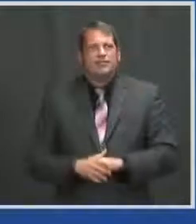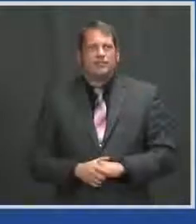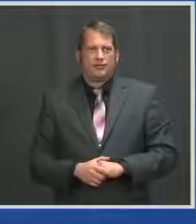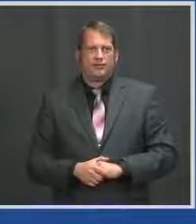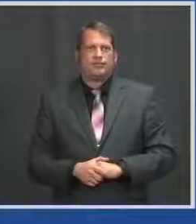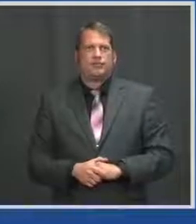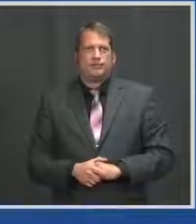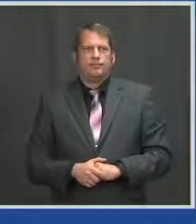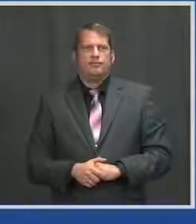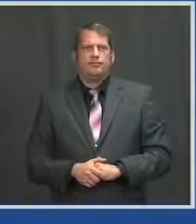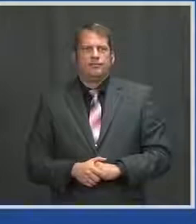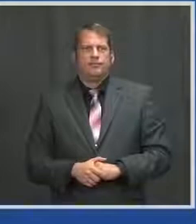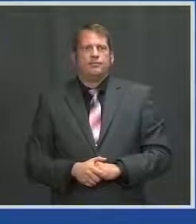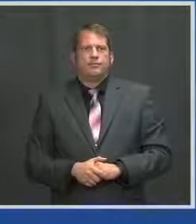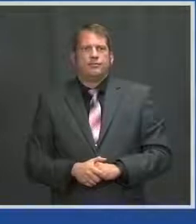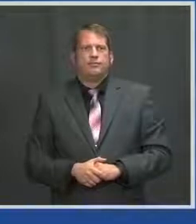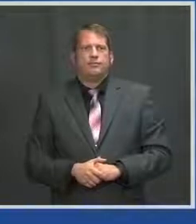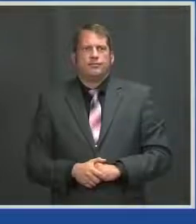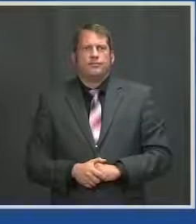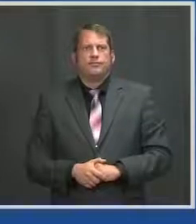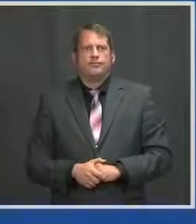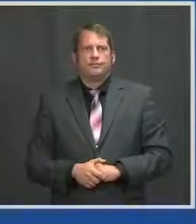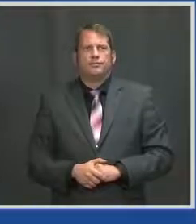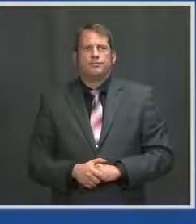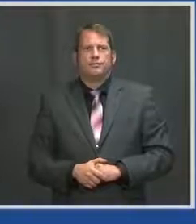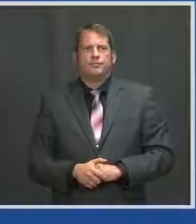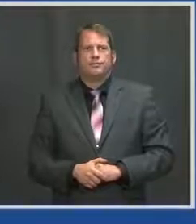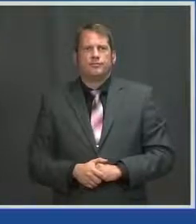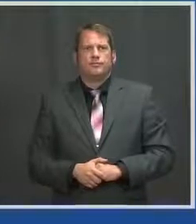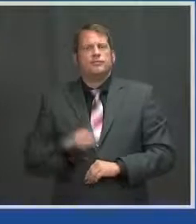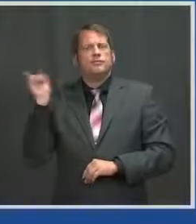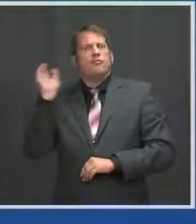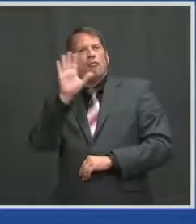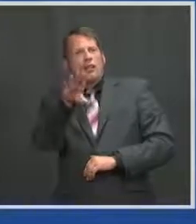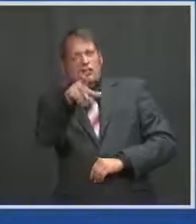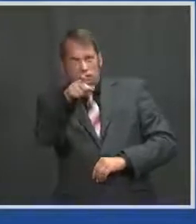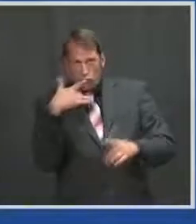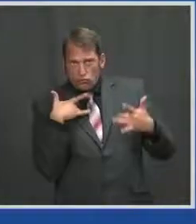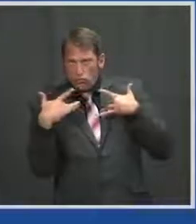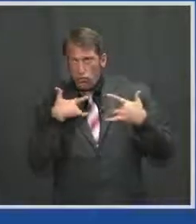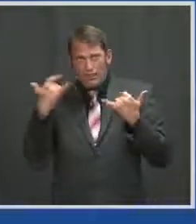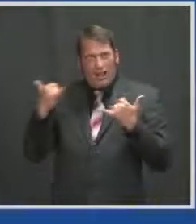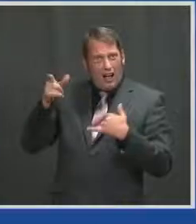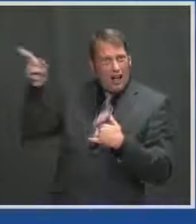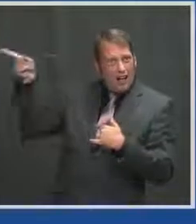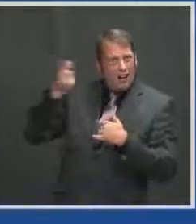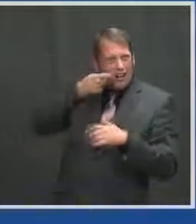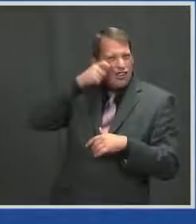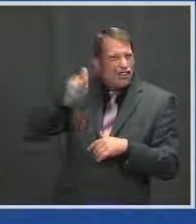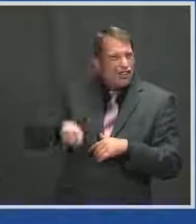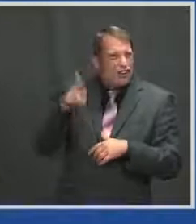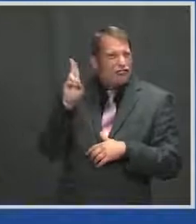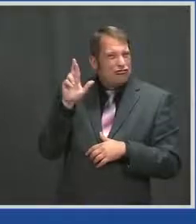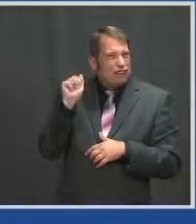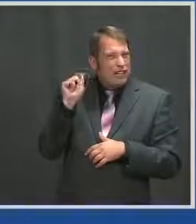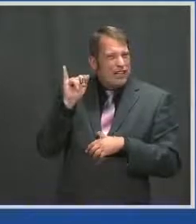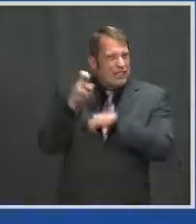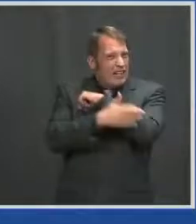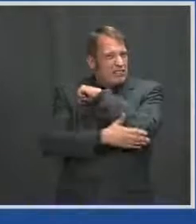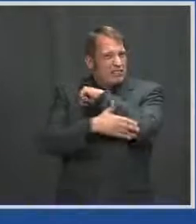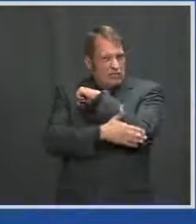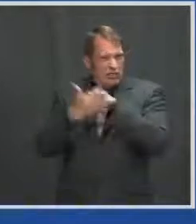troops on the border of Ukraine? Do you see that as a message to you, and could it impact your desire to have a one-on-one meeting with